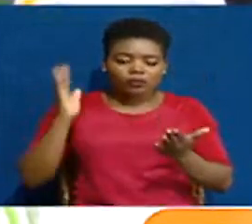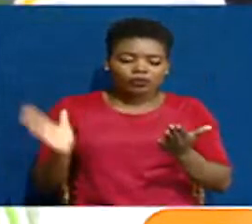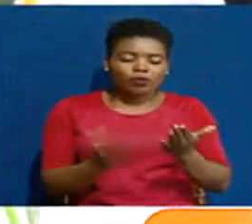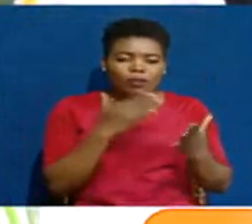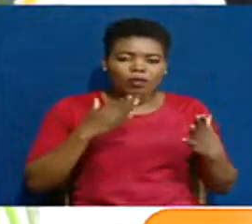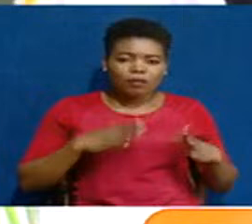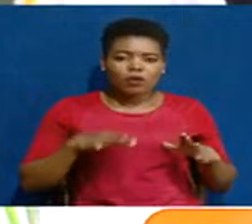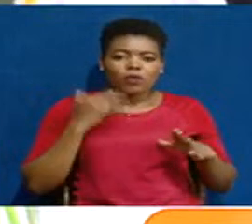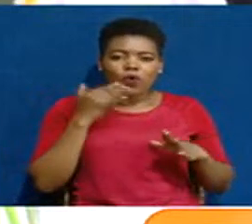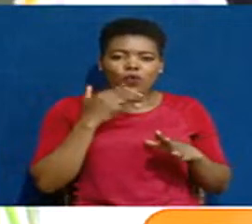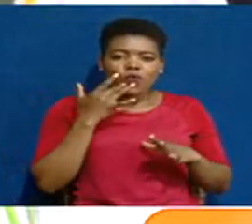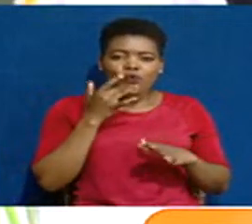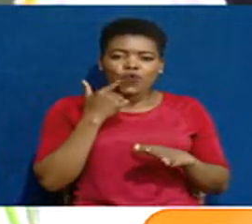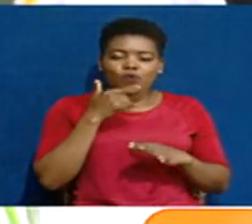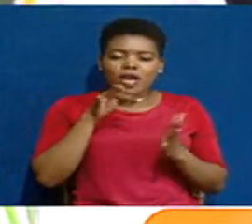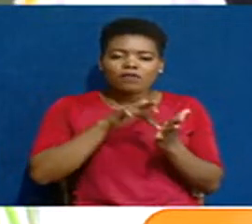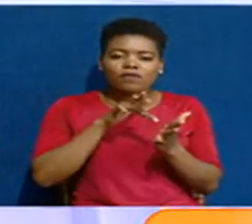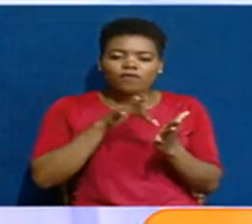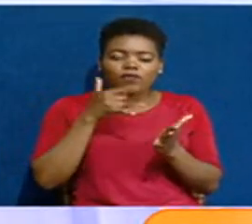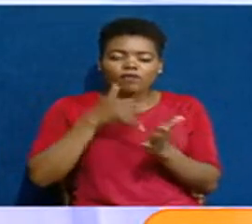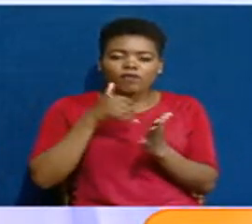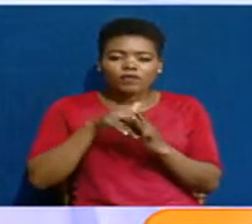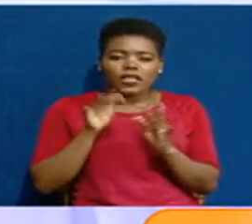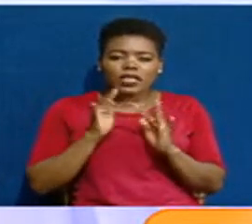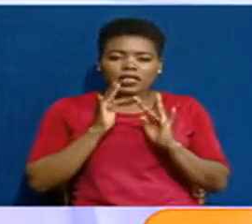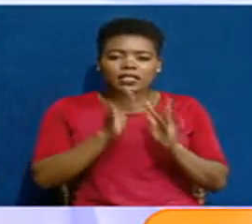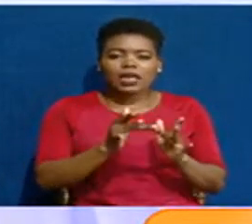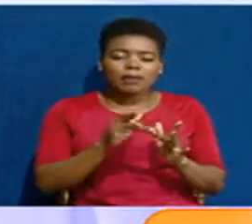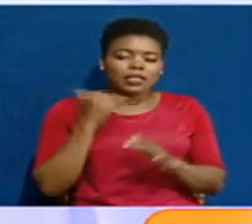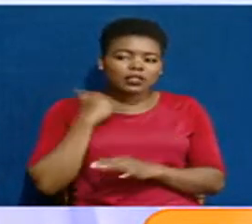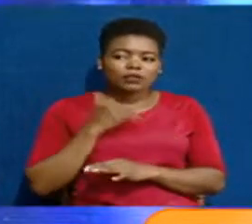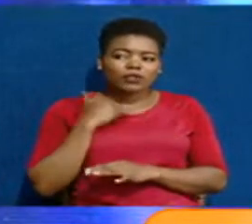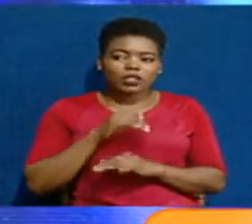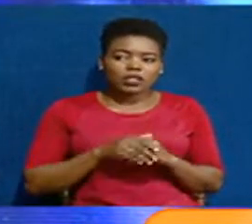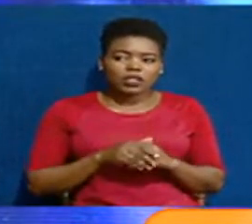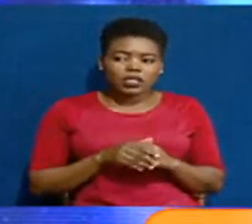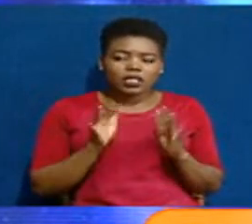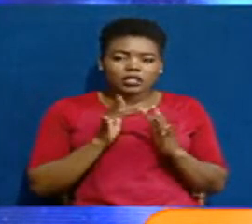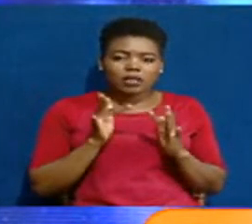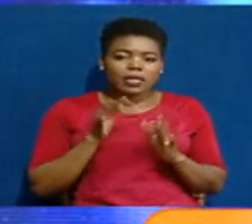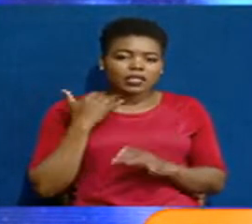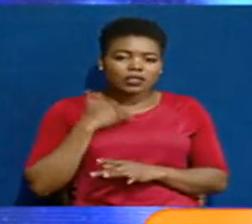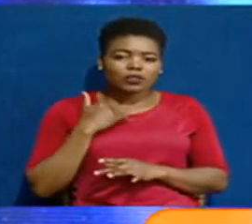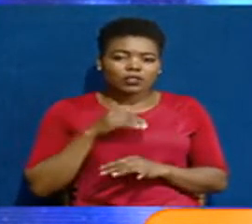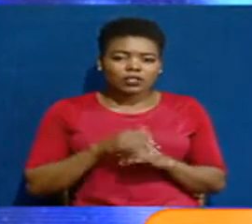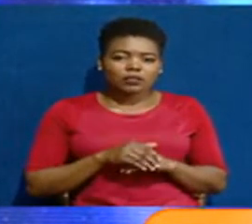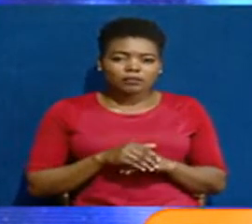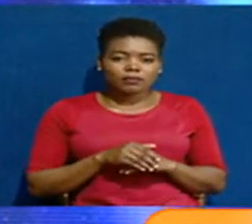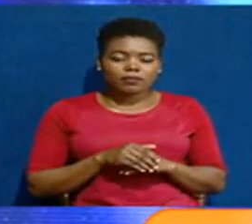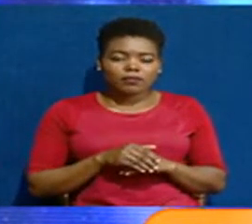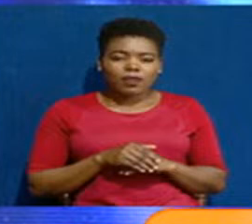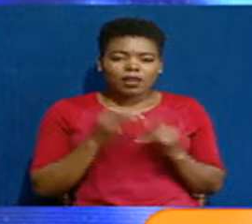cybersecurity at a time when the government continues to digitize a majority of public services.